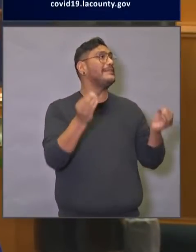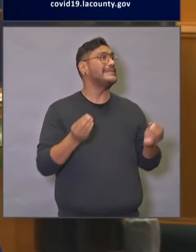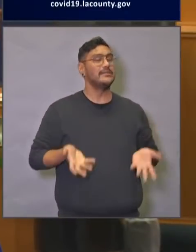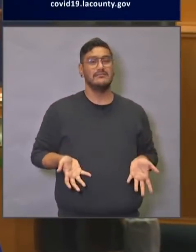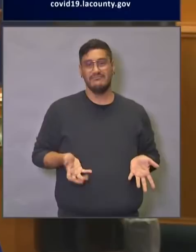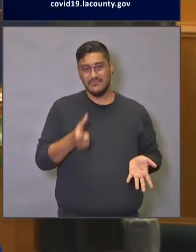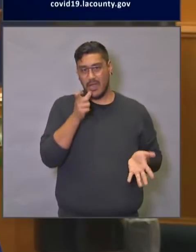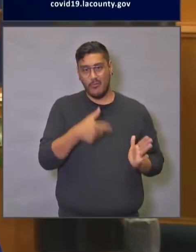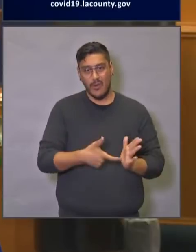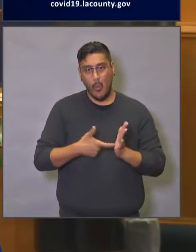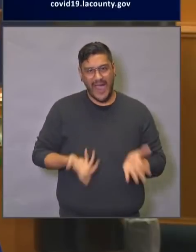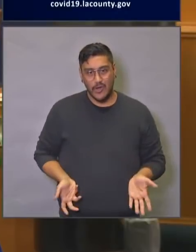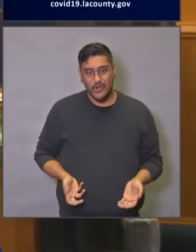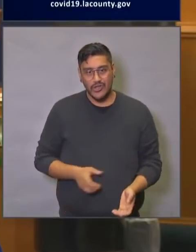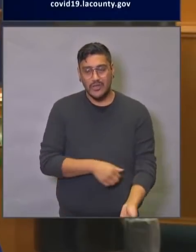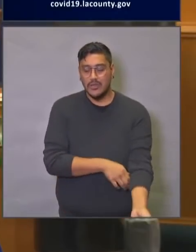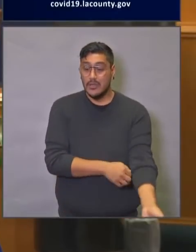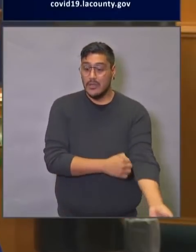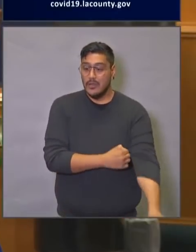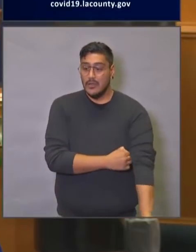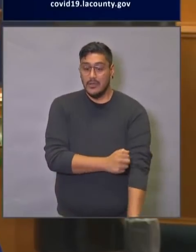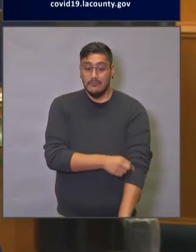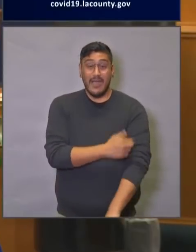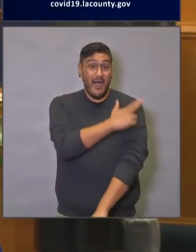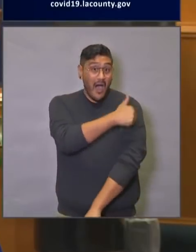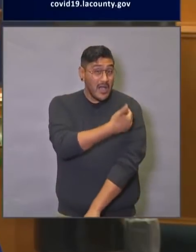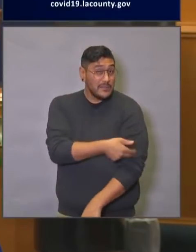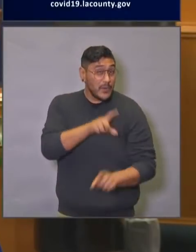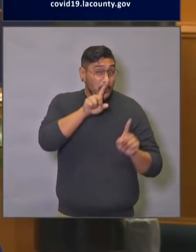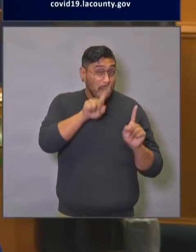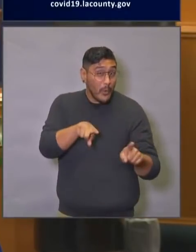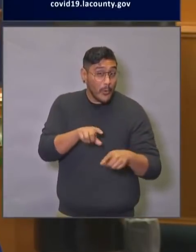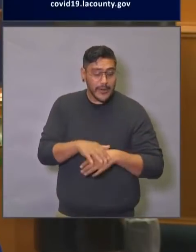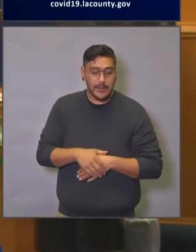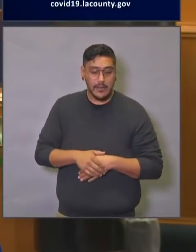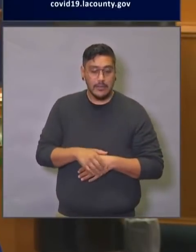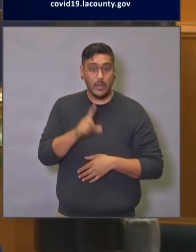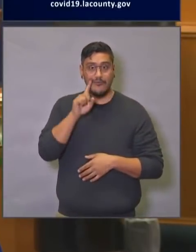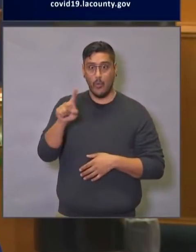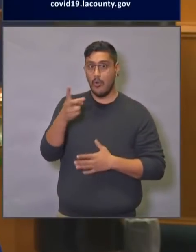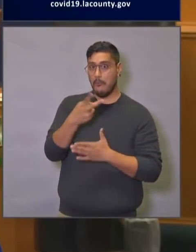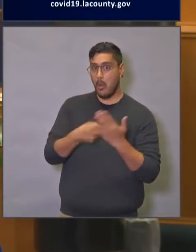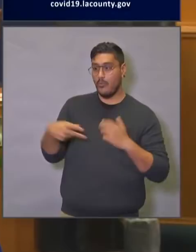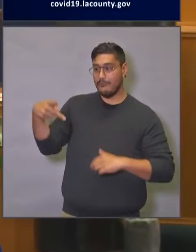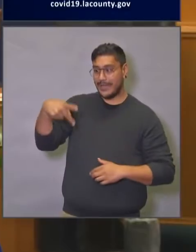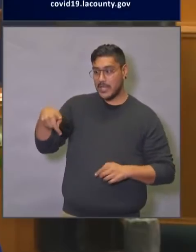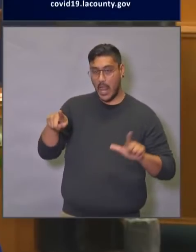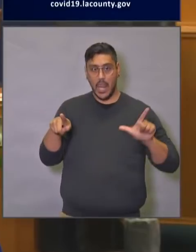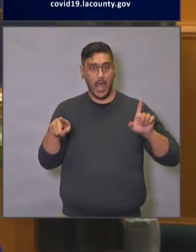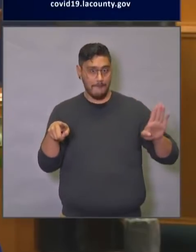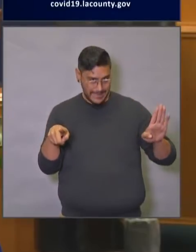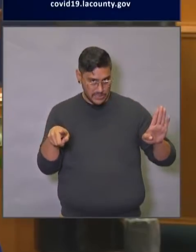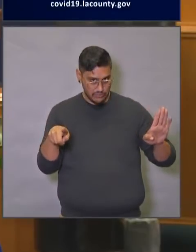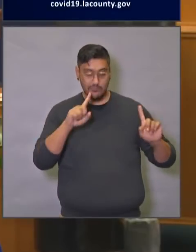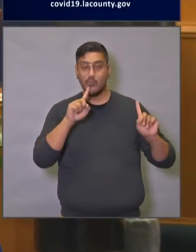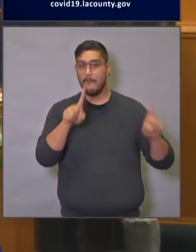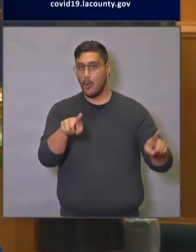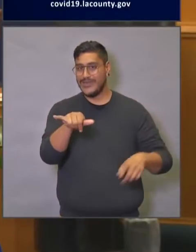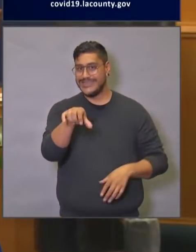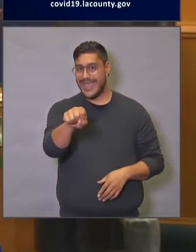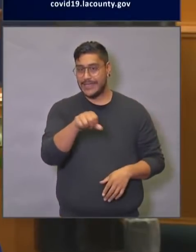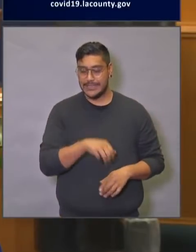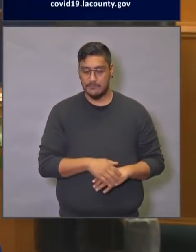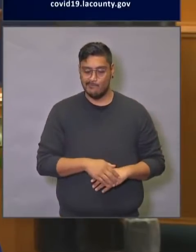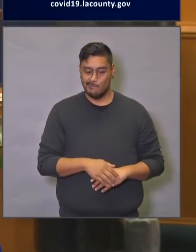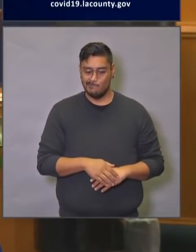terms of hospital reporting, we do include for hospitalizations Pasadena and Long Beach. I don't know that